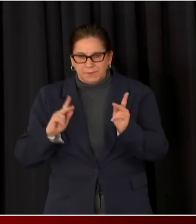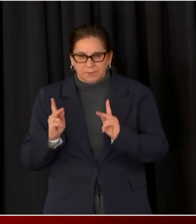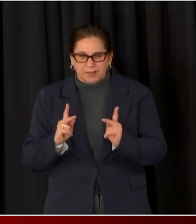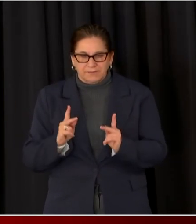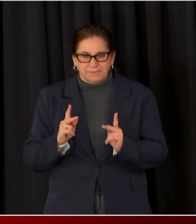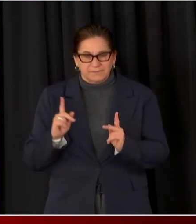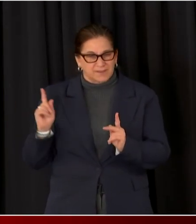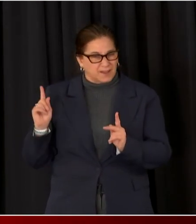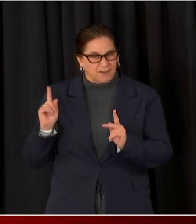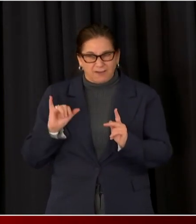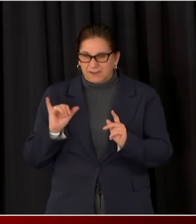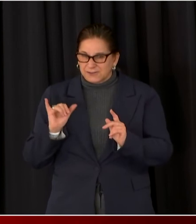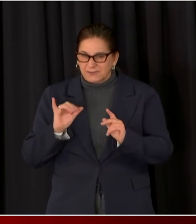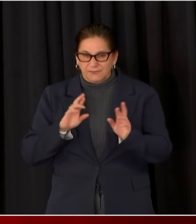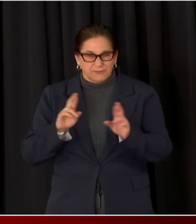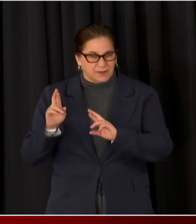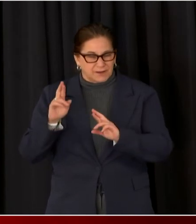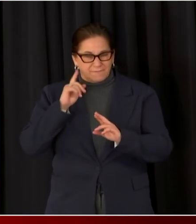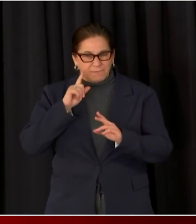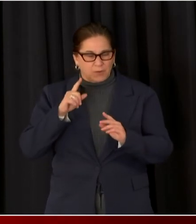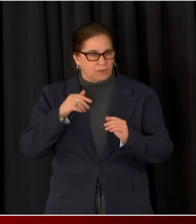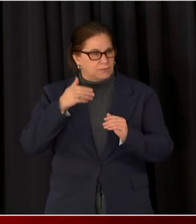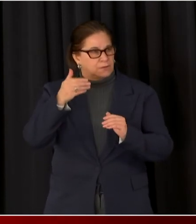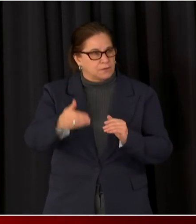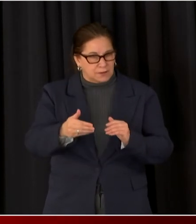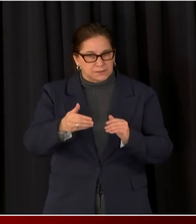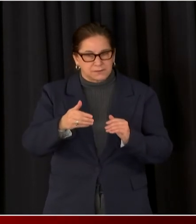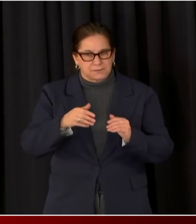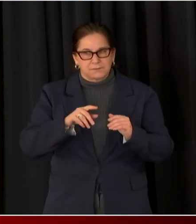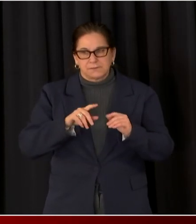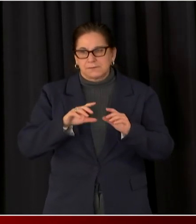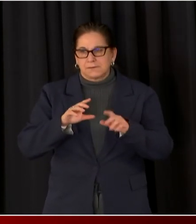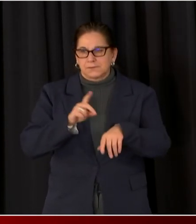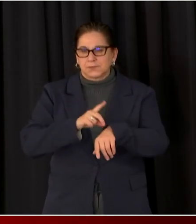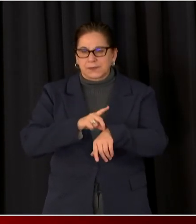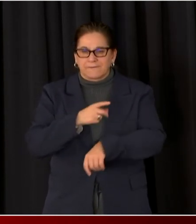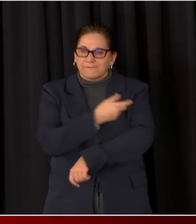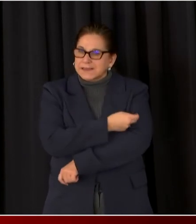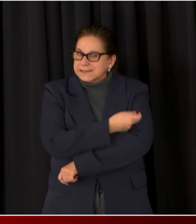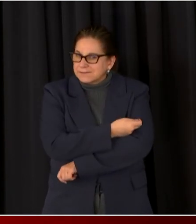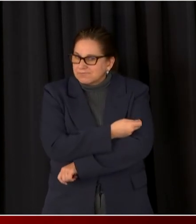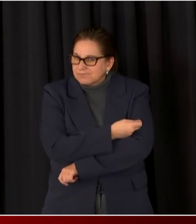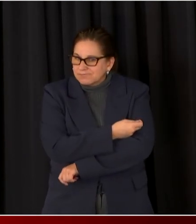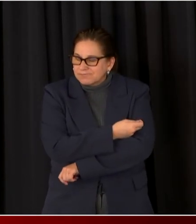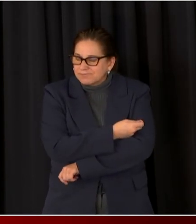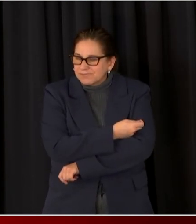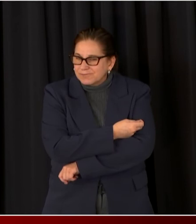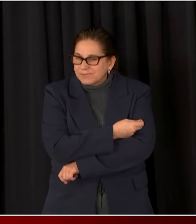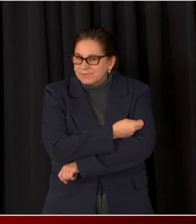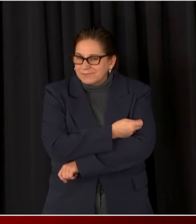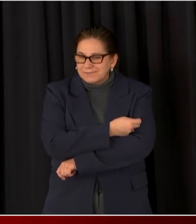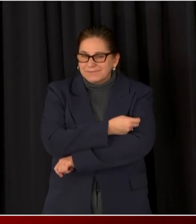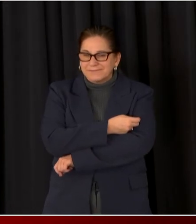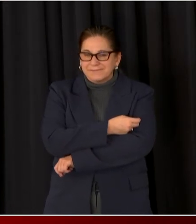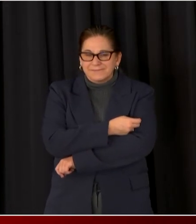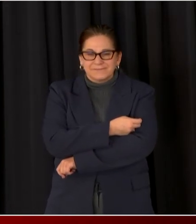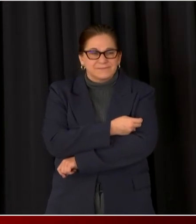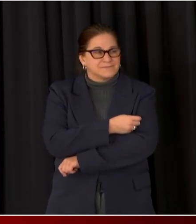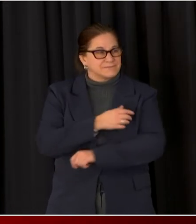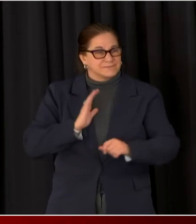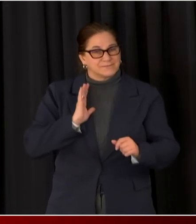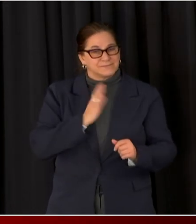mentioned in our opening comments, we have been able to also do things around our administrative orders to allow for some changes in scope